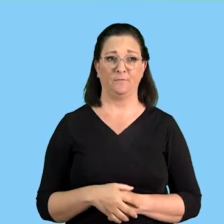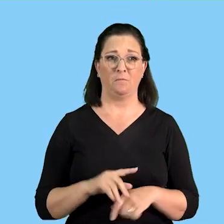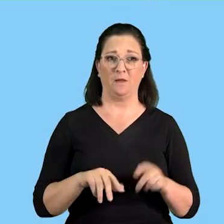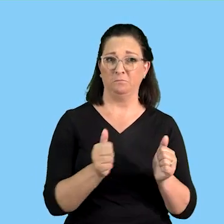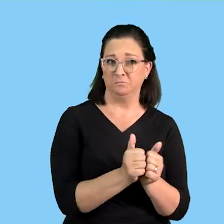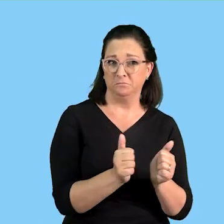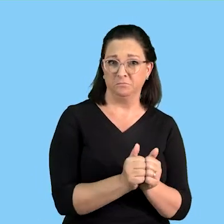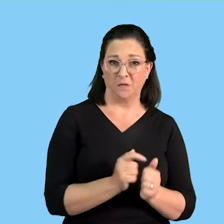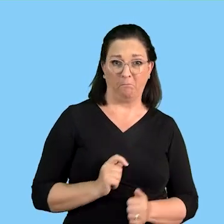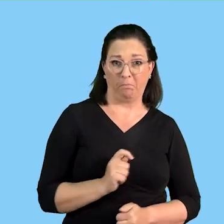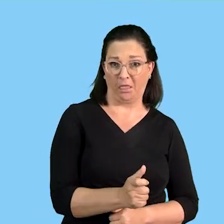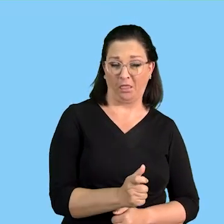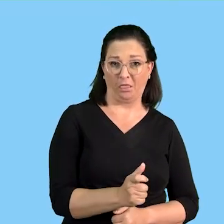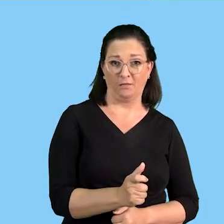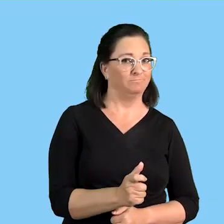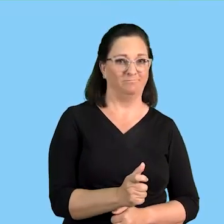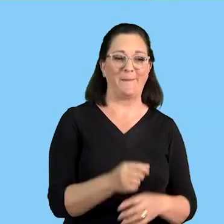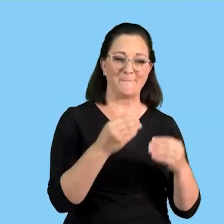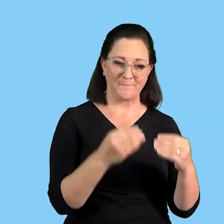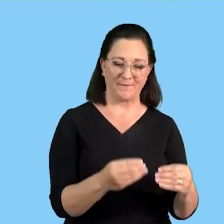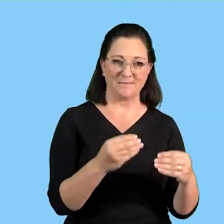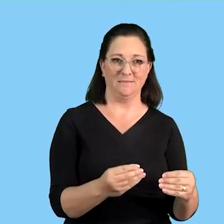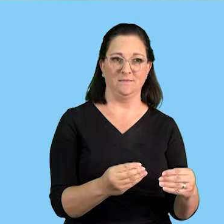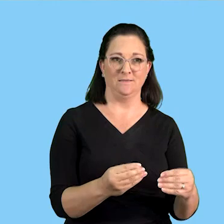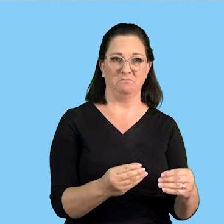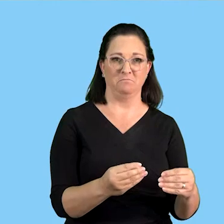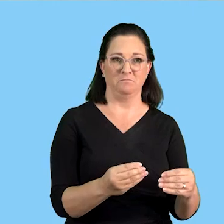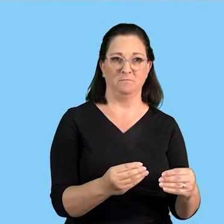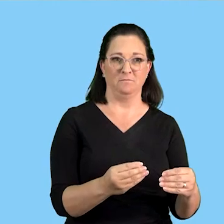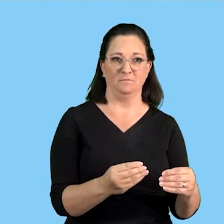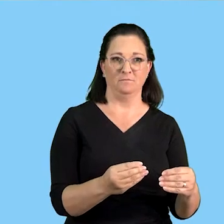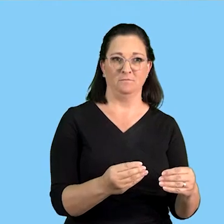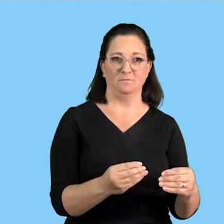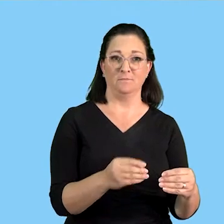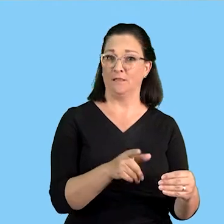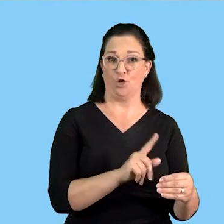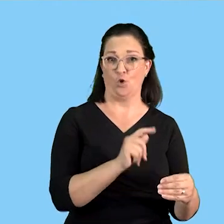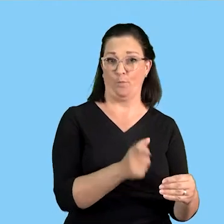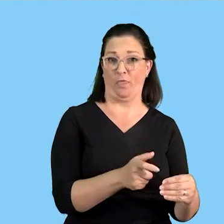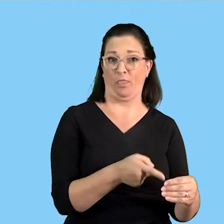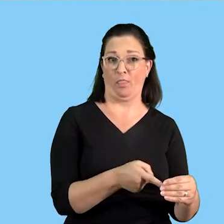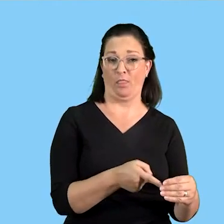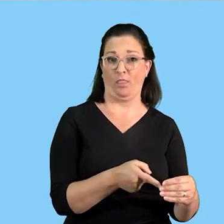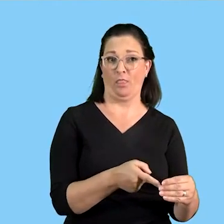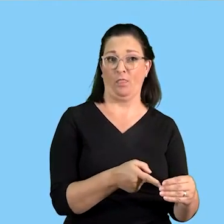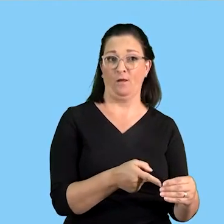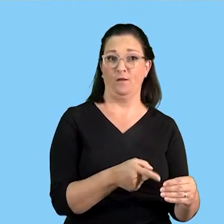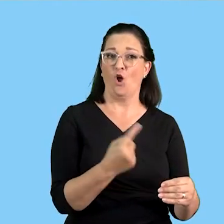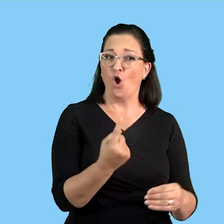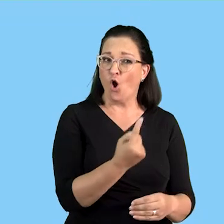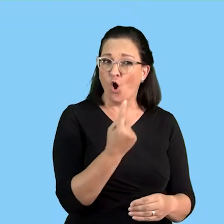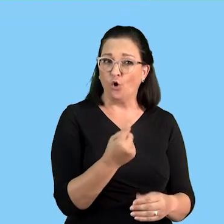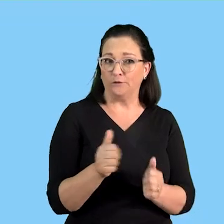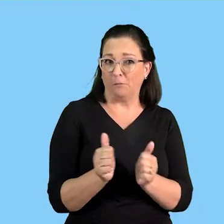The partnership does not pay income tax. The business does not pay income tax. That's what we mean there.